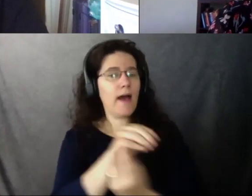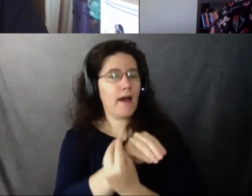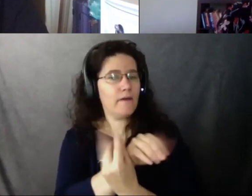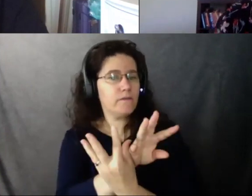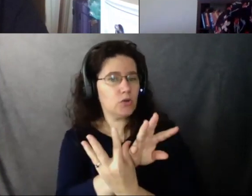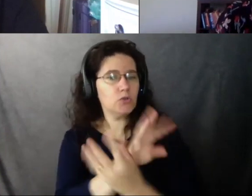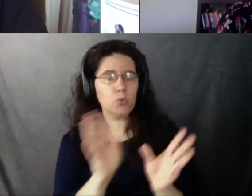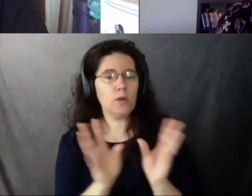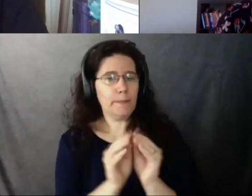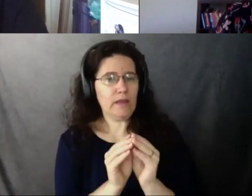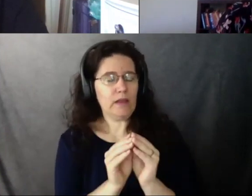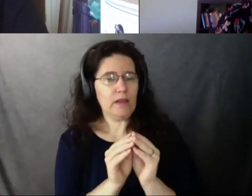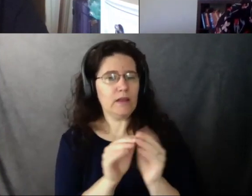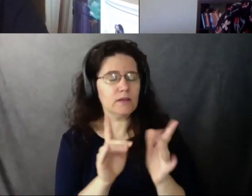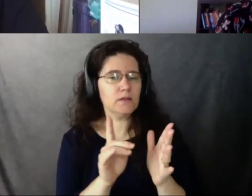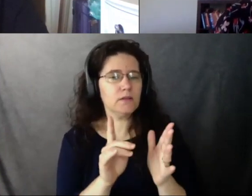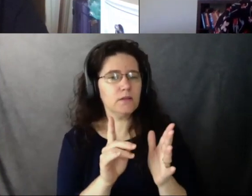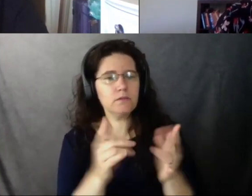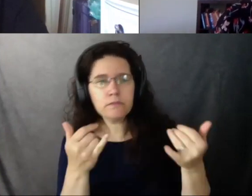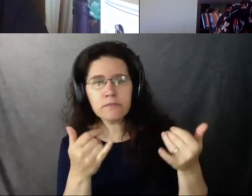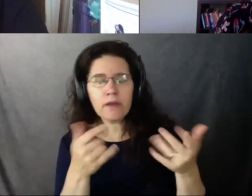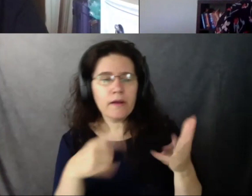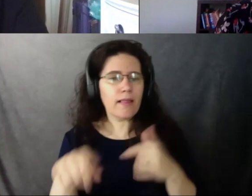virtual all the things come to the